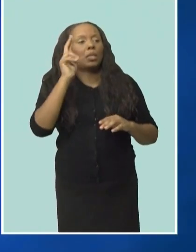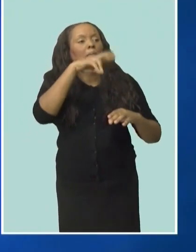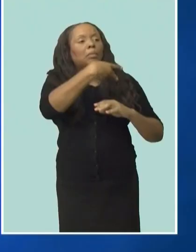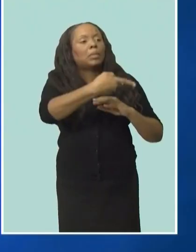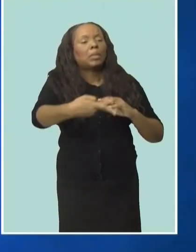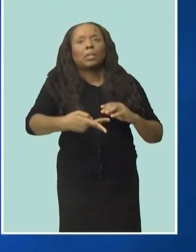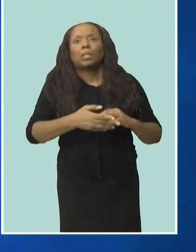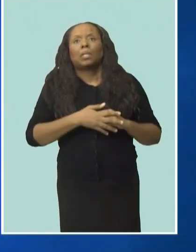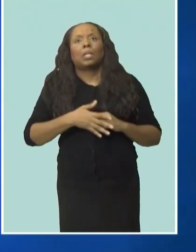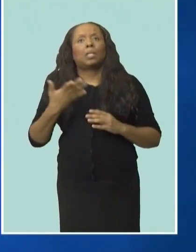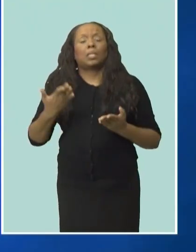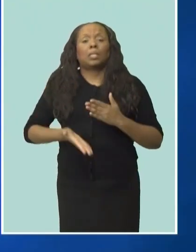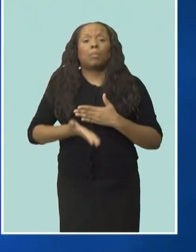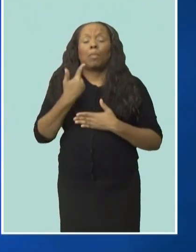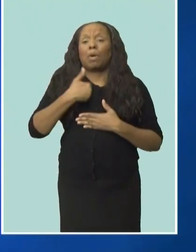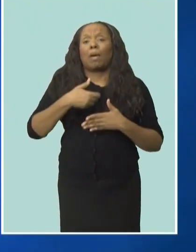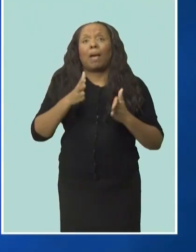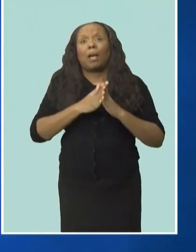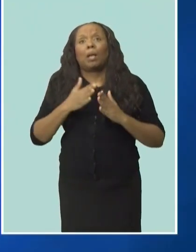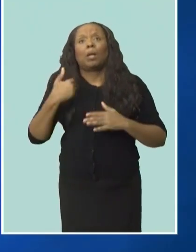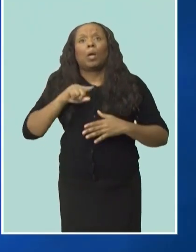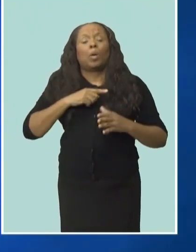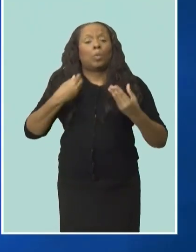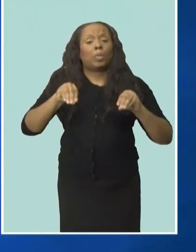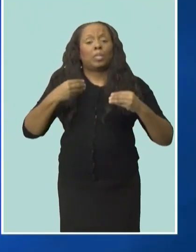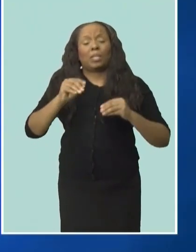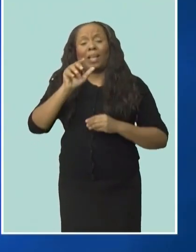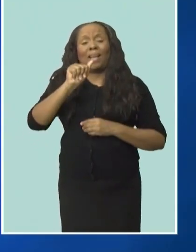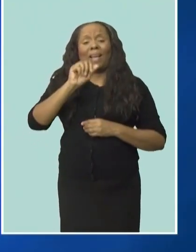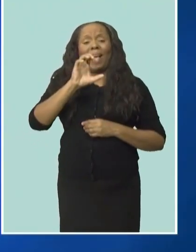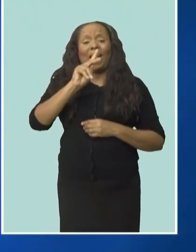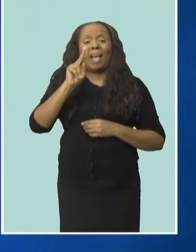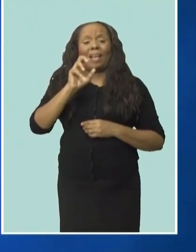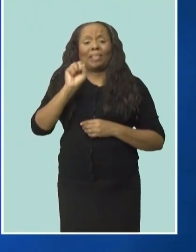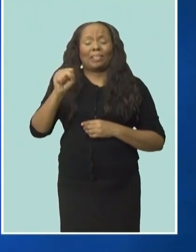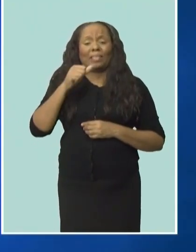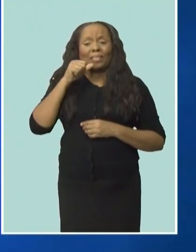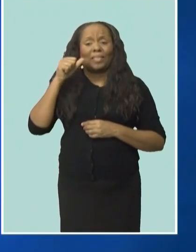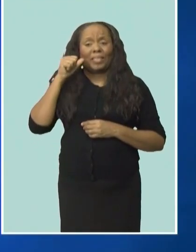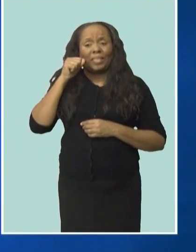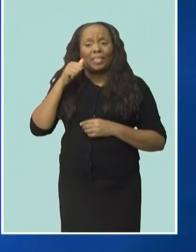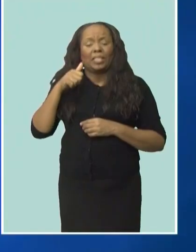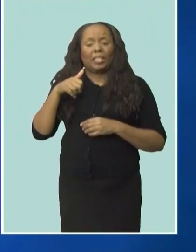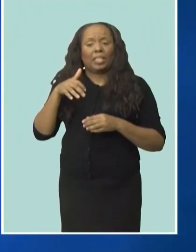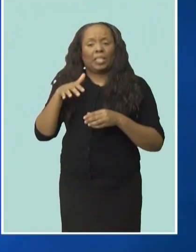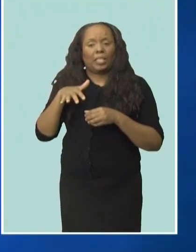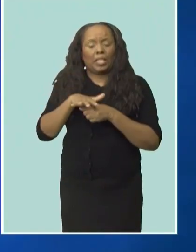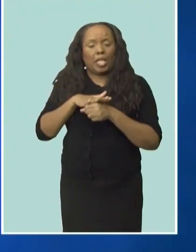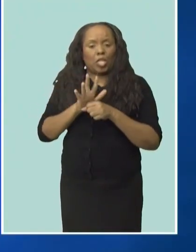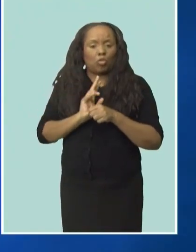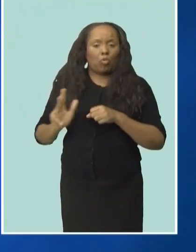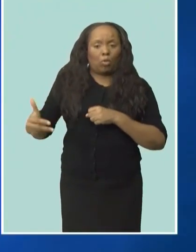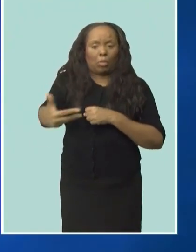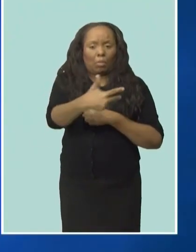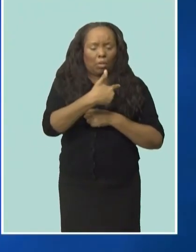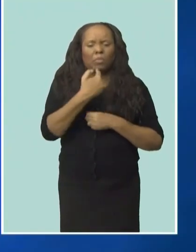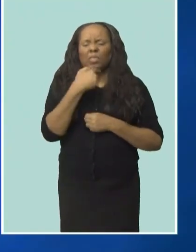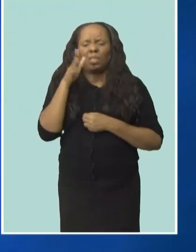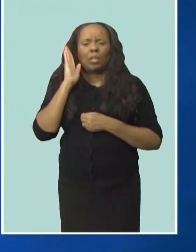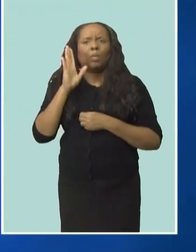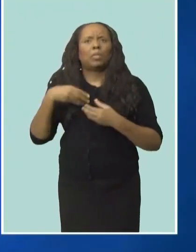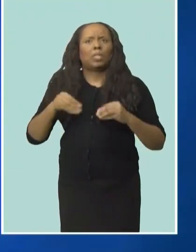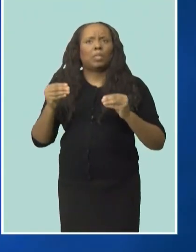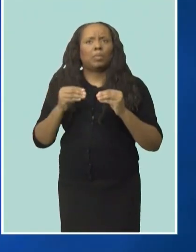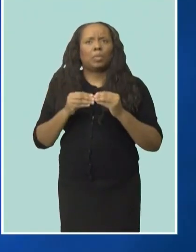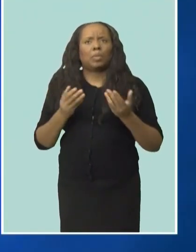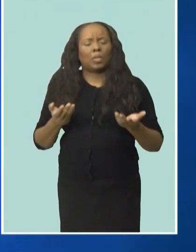morning, we saw ackees yesterday up by the roundabout, bus roundabout. And we say we can do some more today. I didn't know that